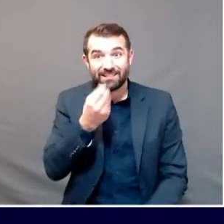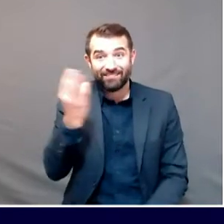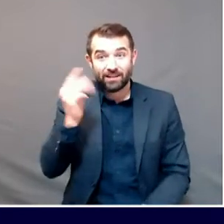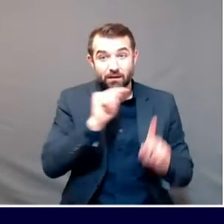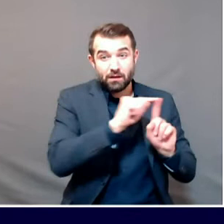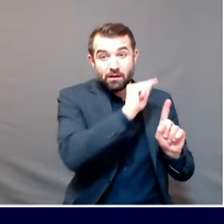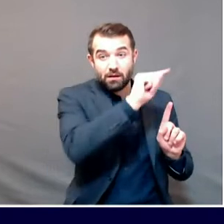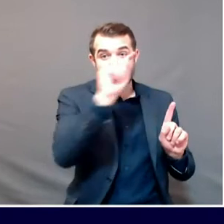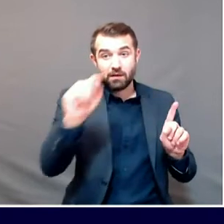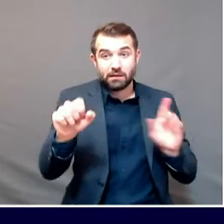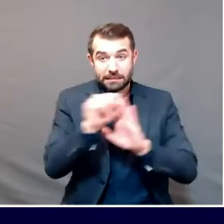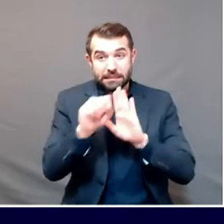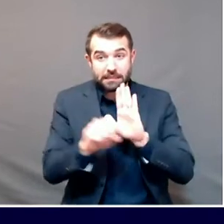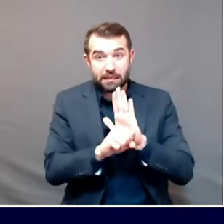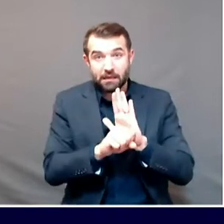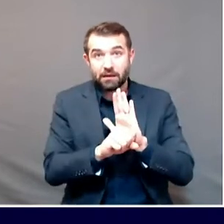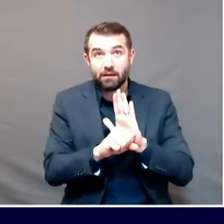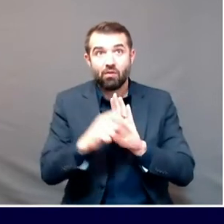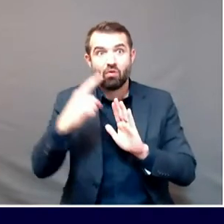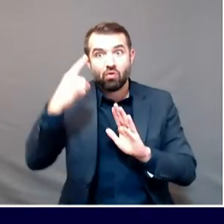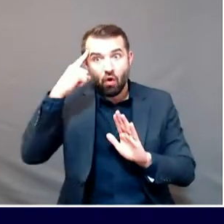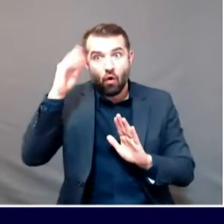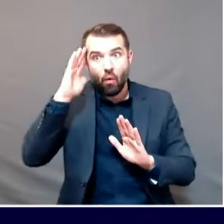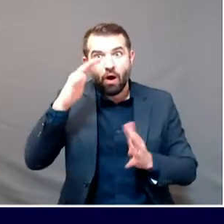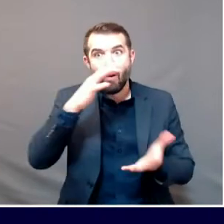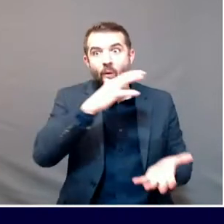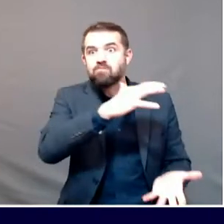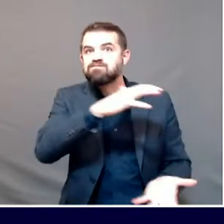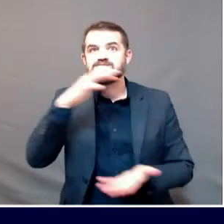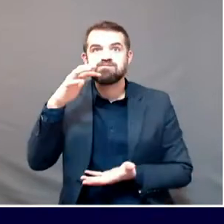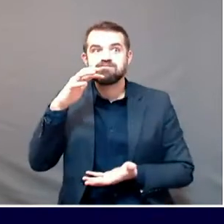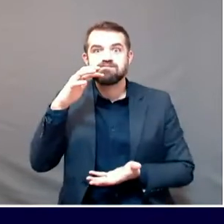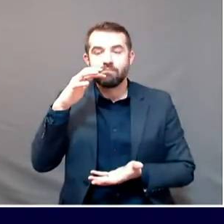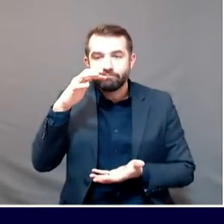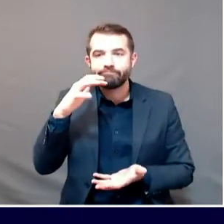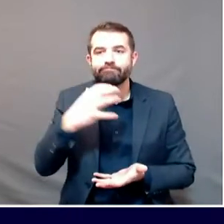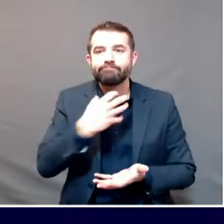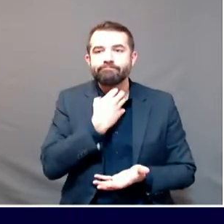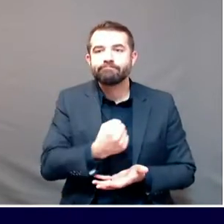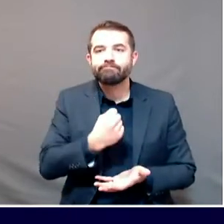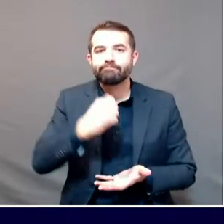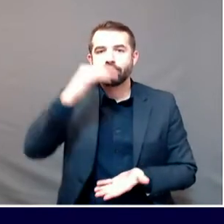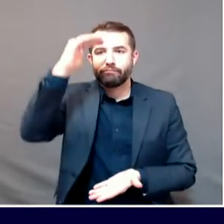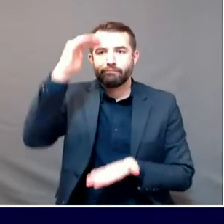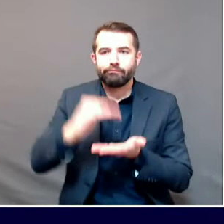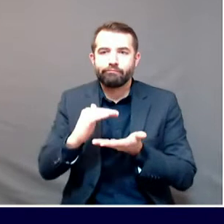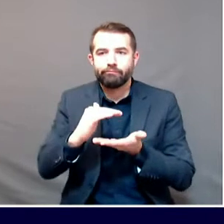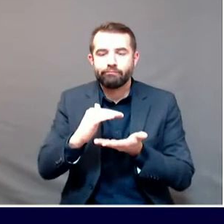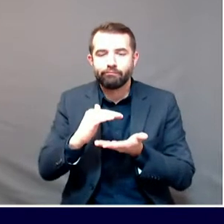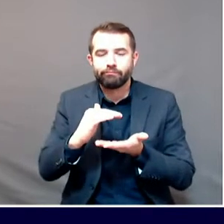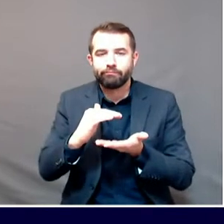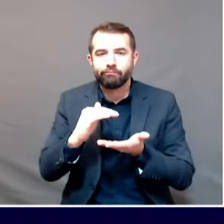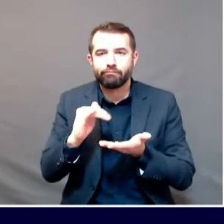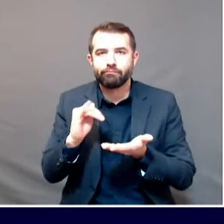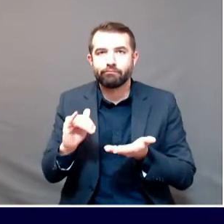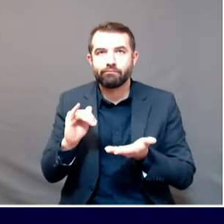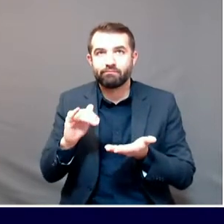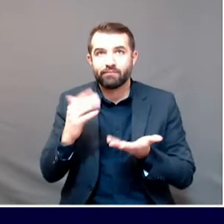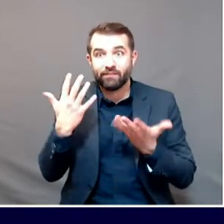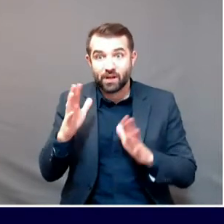Initially, Operation Warp Speed suggested to us, estimated to us, that the state of Maine would receive